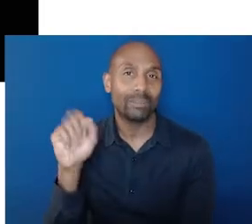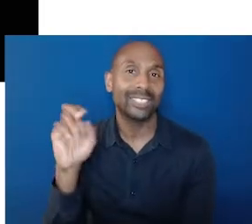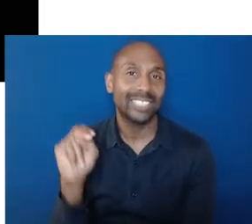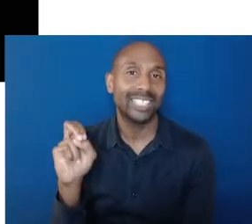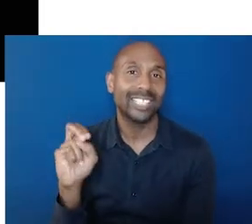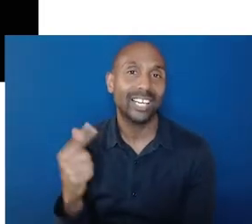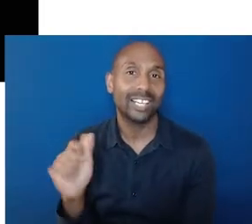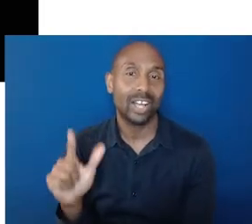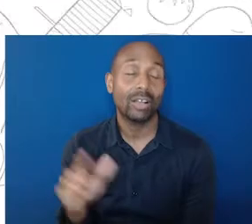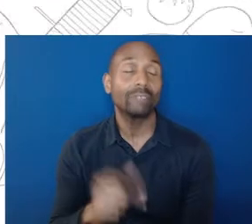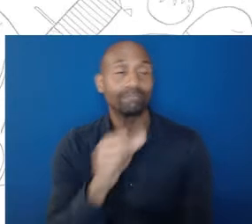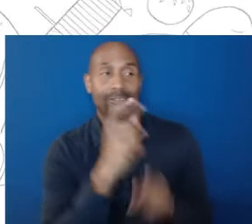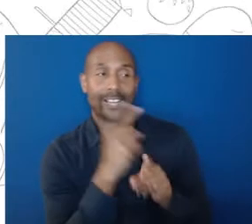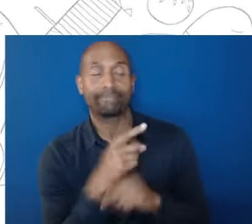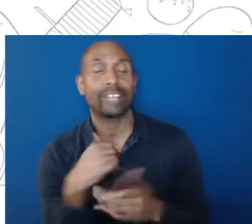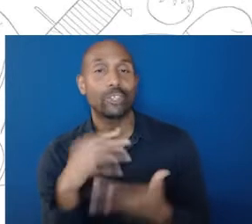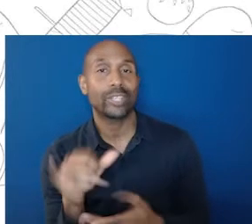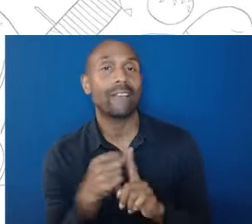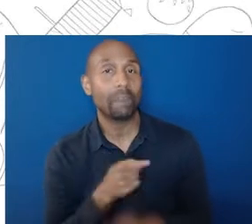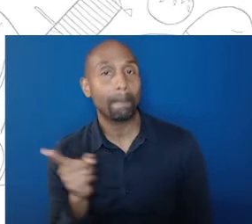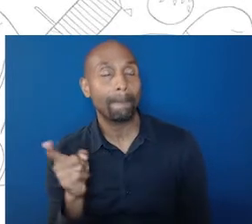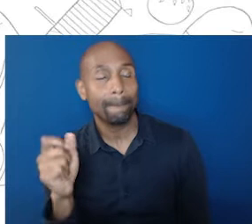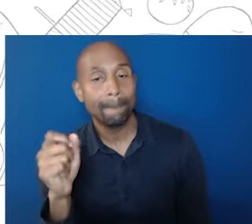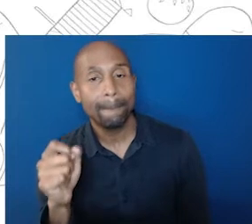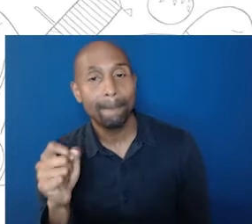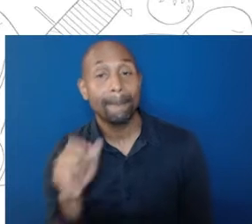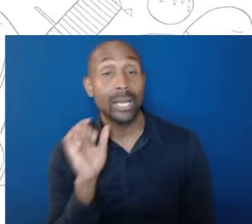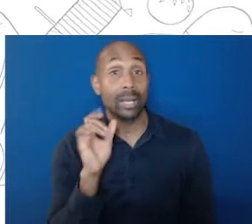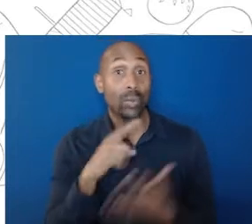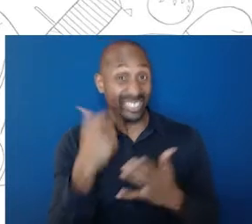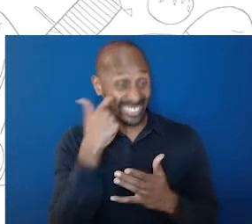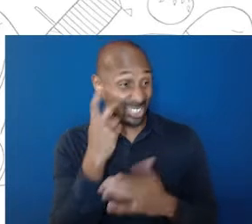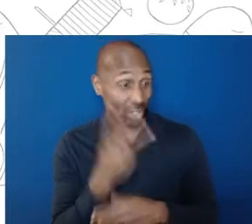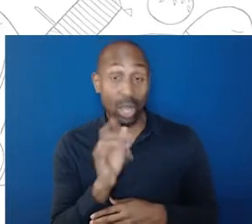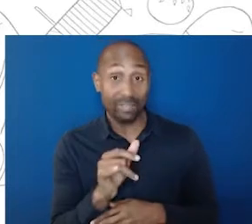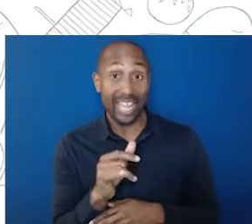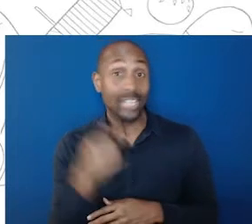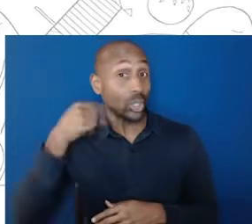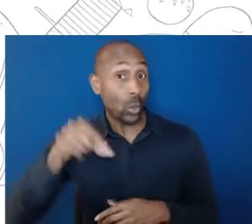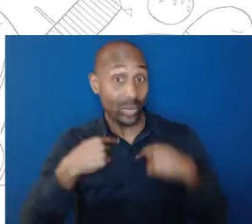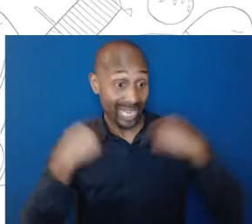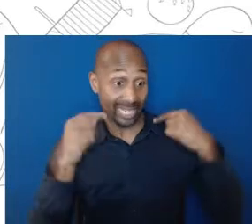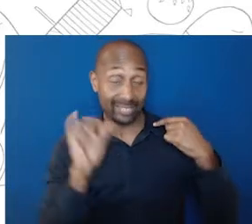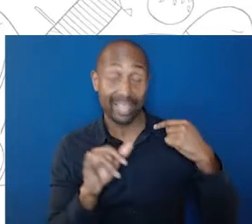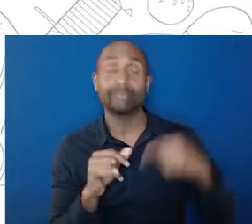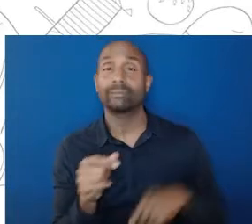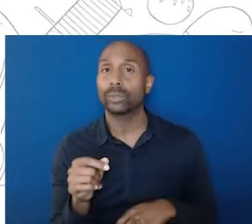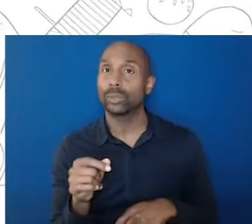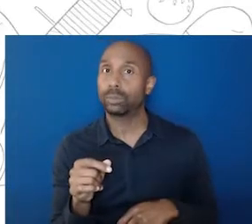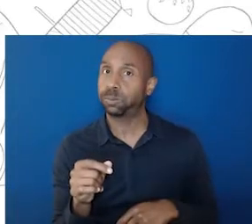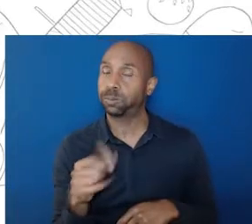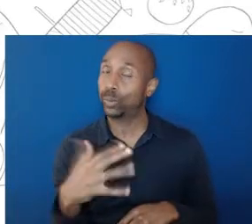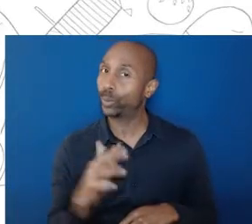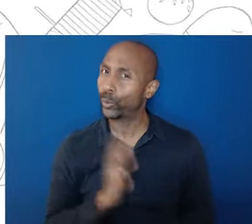there. That is one of the things that I learned there. And that piece that you just showed, the gold necklace, that